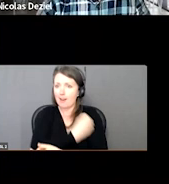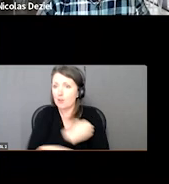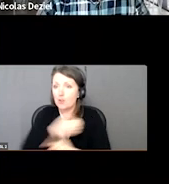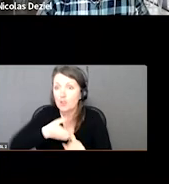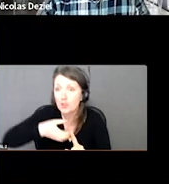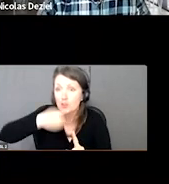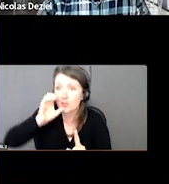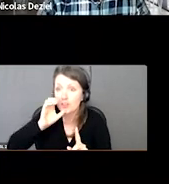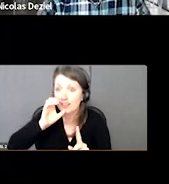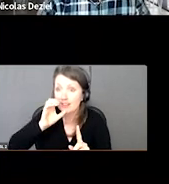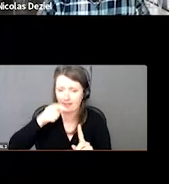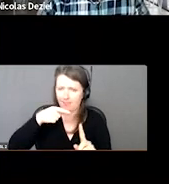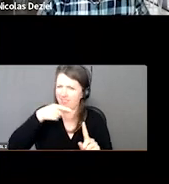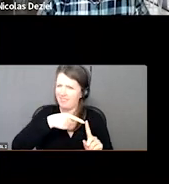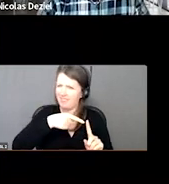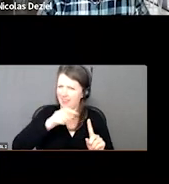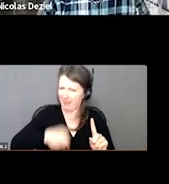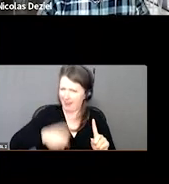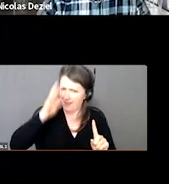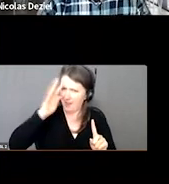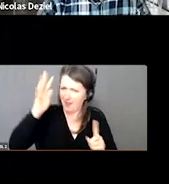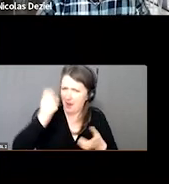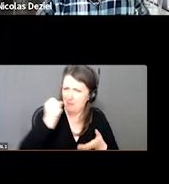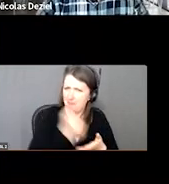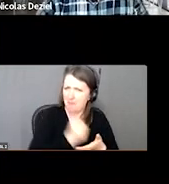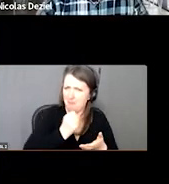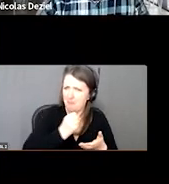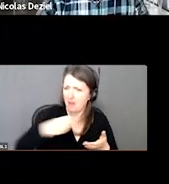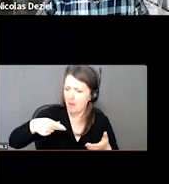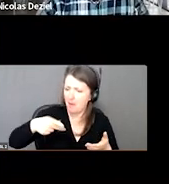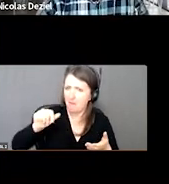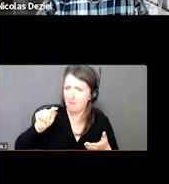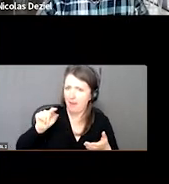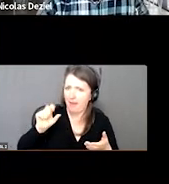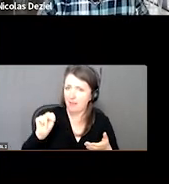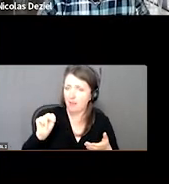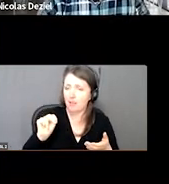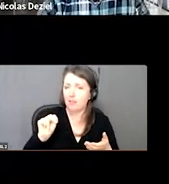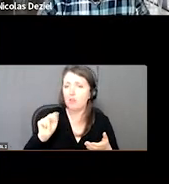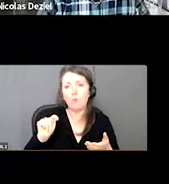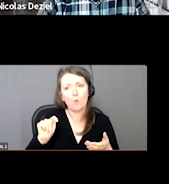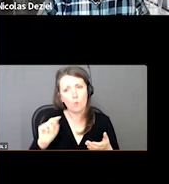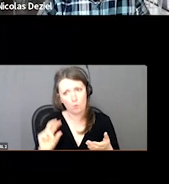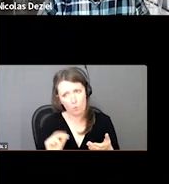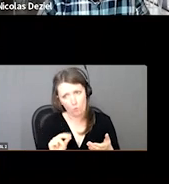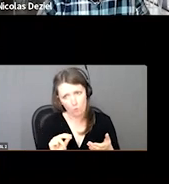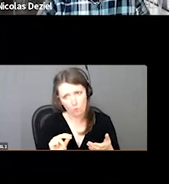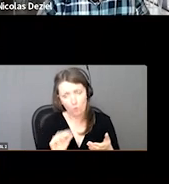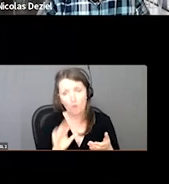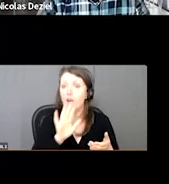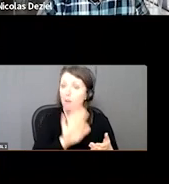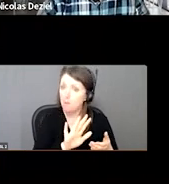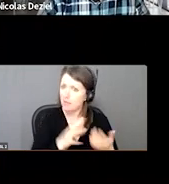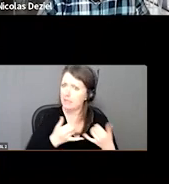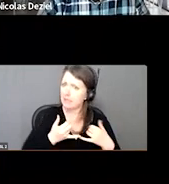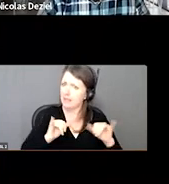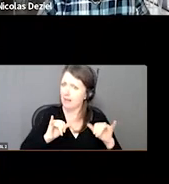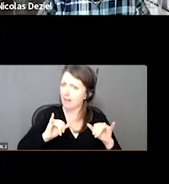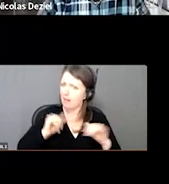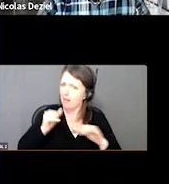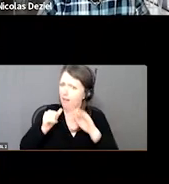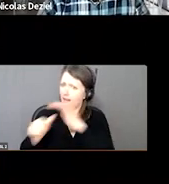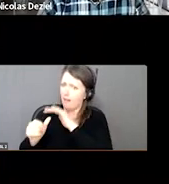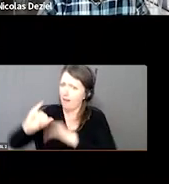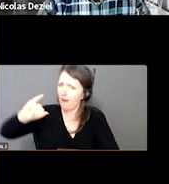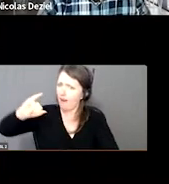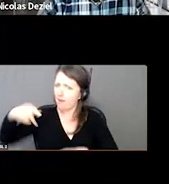an energy drink or any sort of recipe per se. However, that doesn't mean that it's not intellectual property, because I came up with